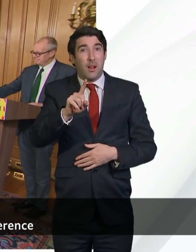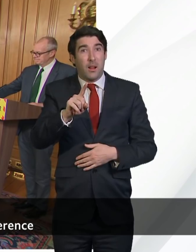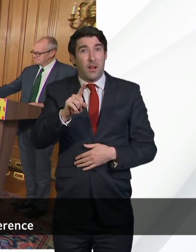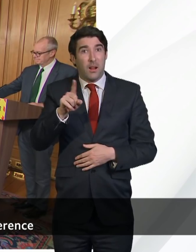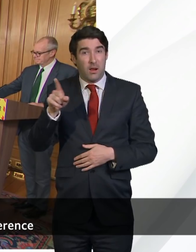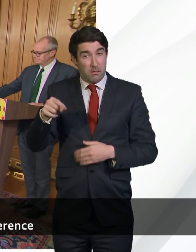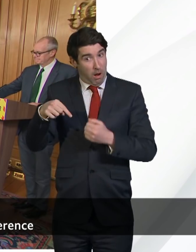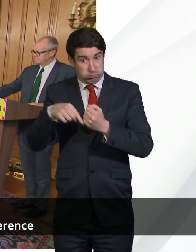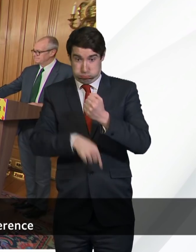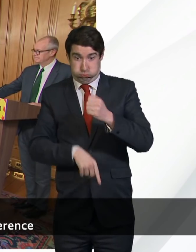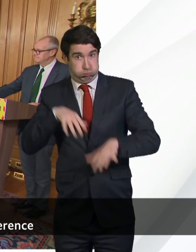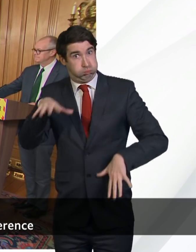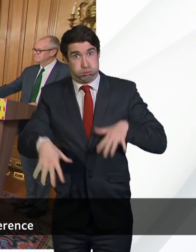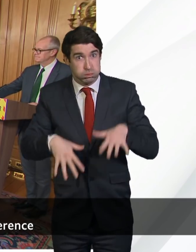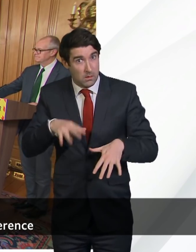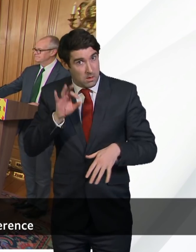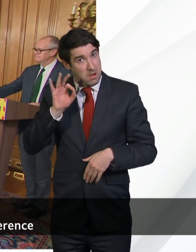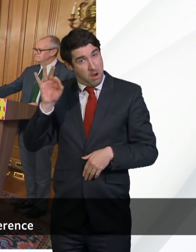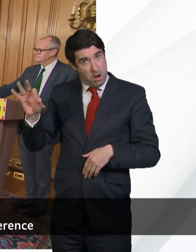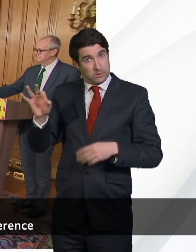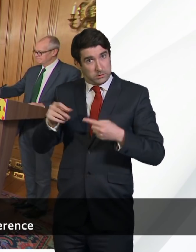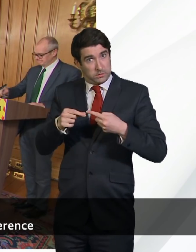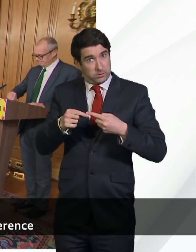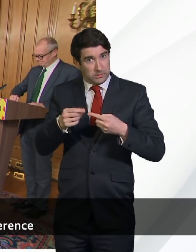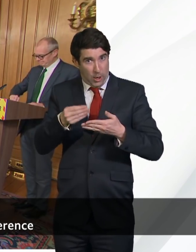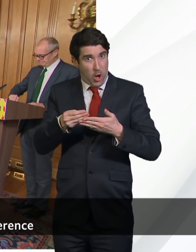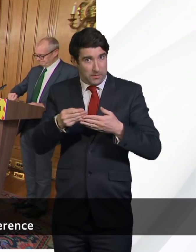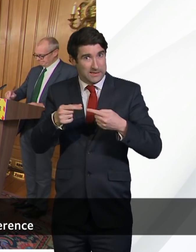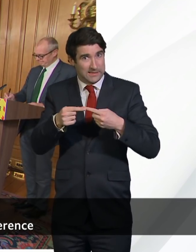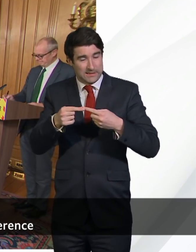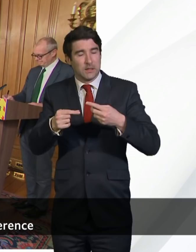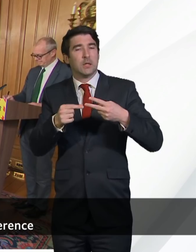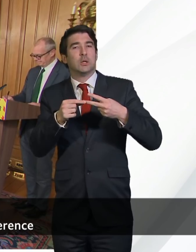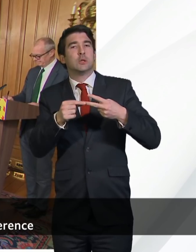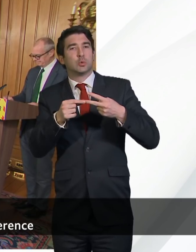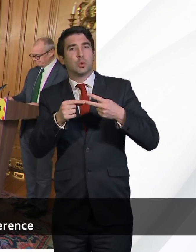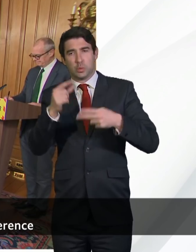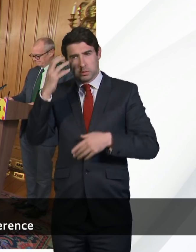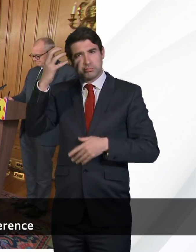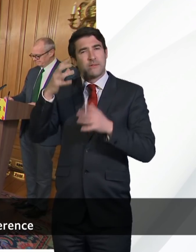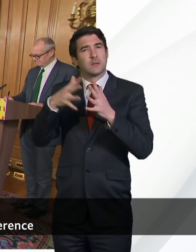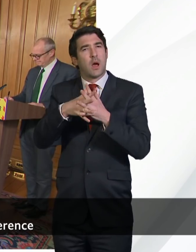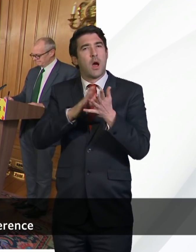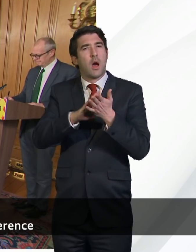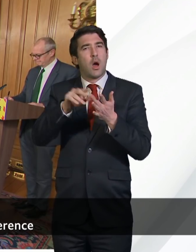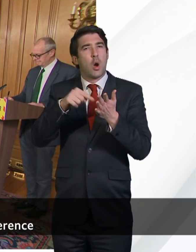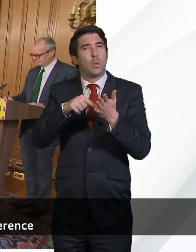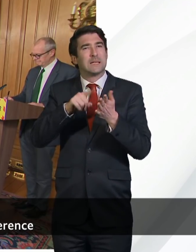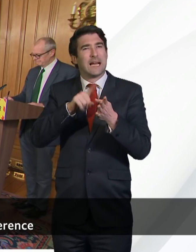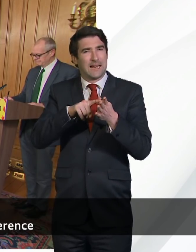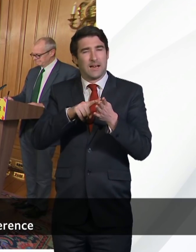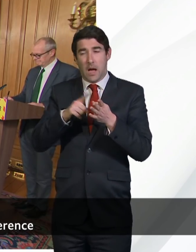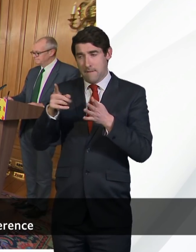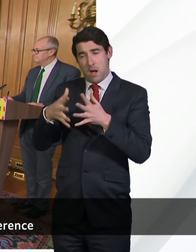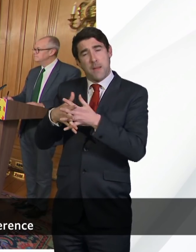scheme? And separately, a question for Professor Whitty. We heard today from the US scientific equipment maker Thermo Fisher that they